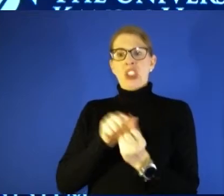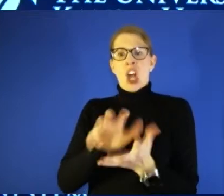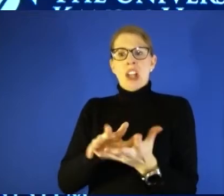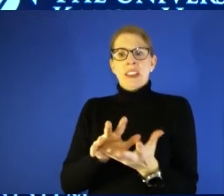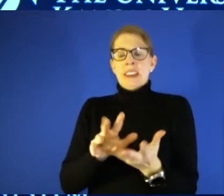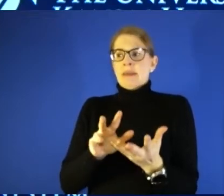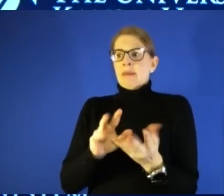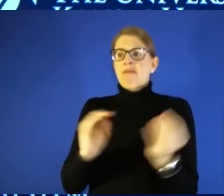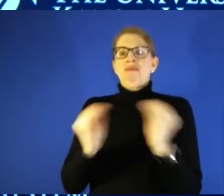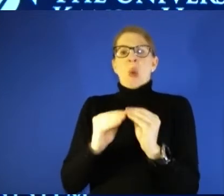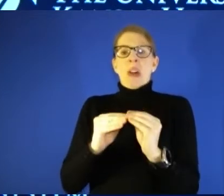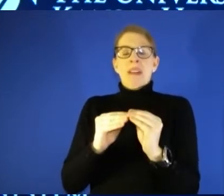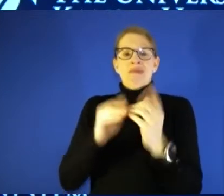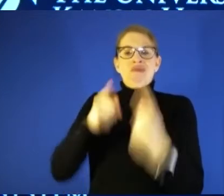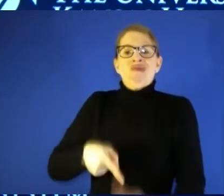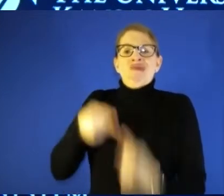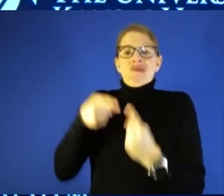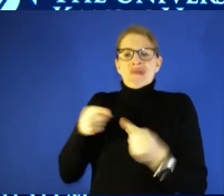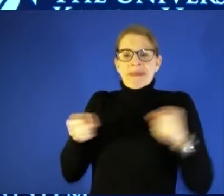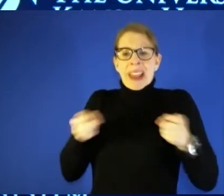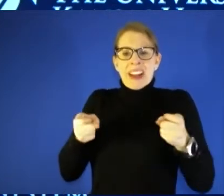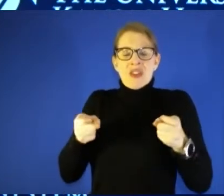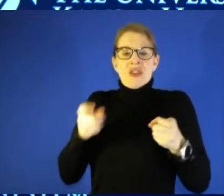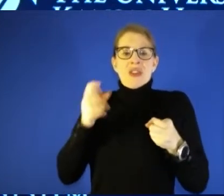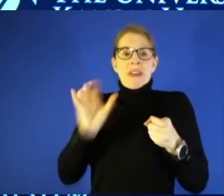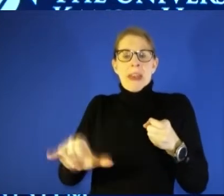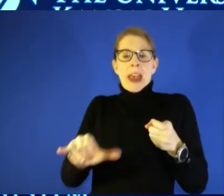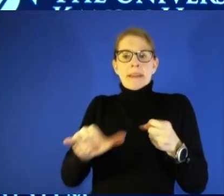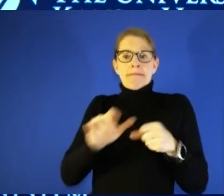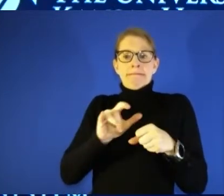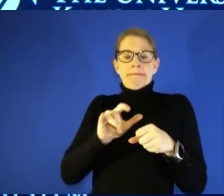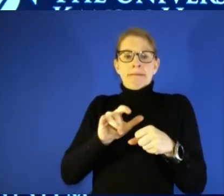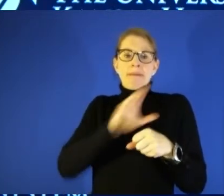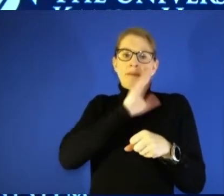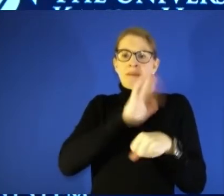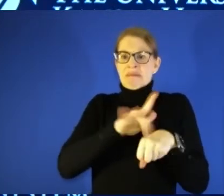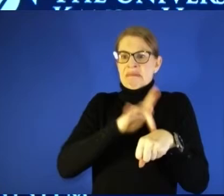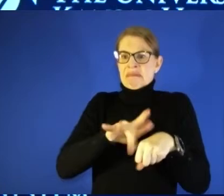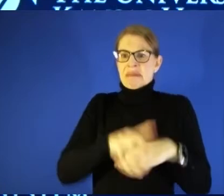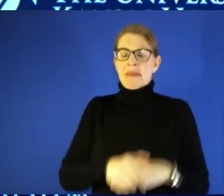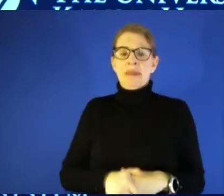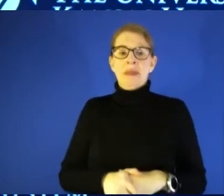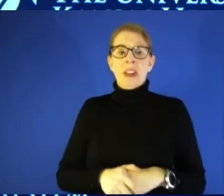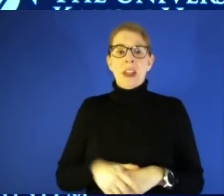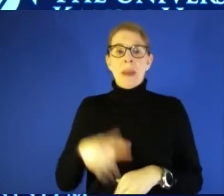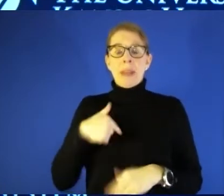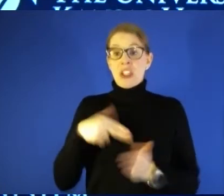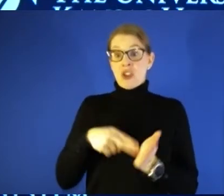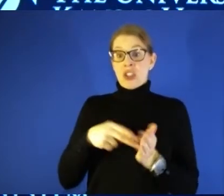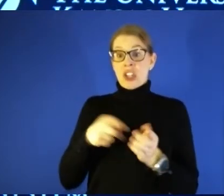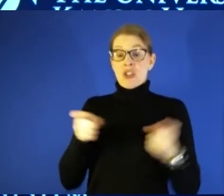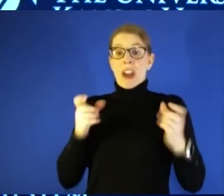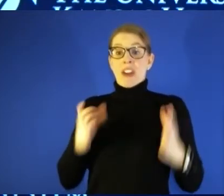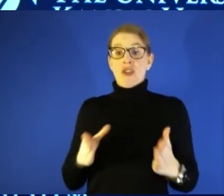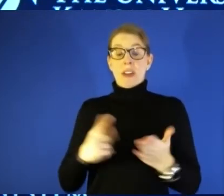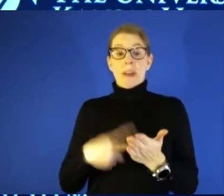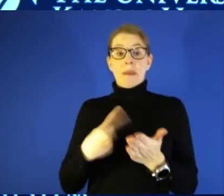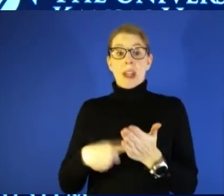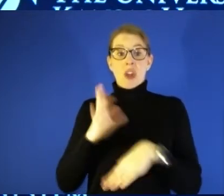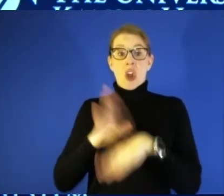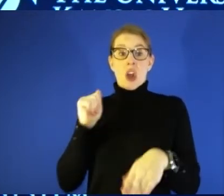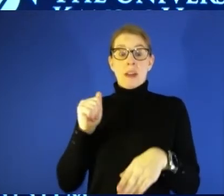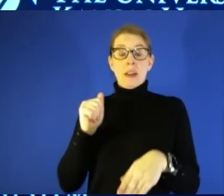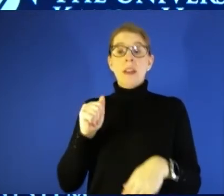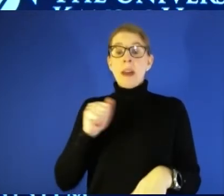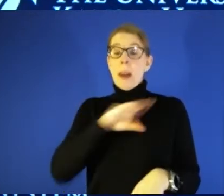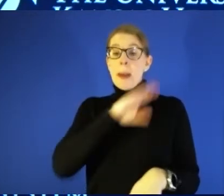manage. And just from my experience with being the nursing director on call sometimes, ICU capacity is something that we used to have. We